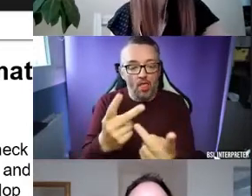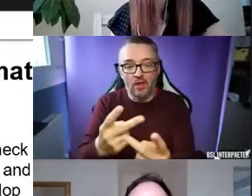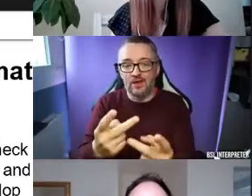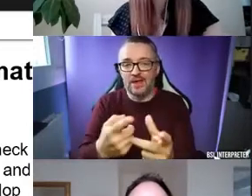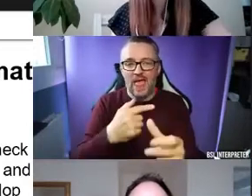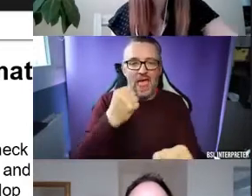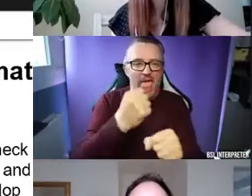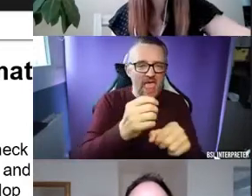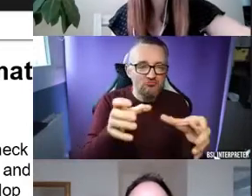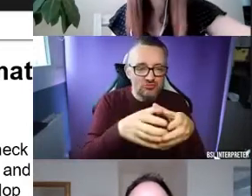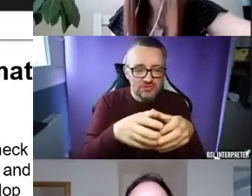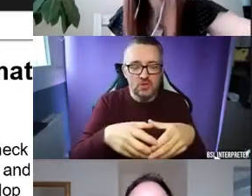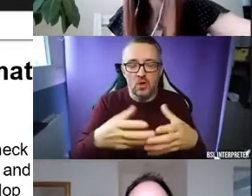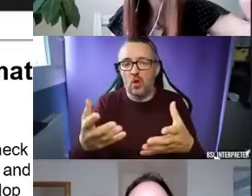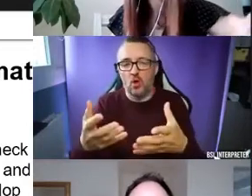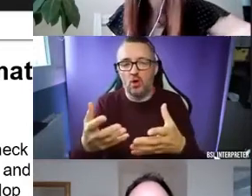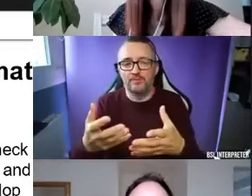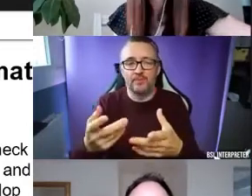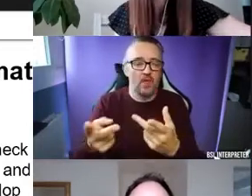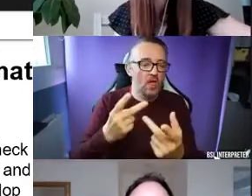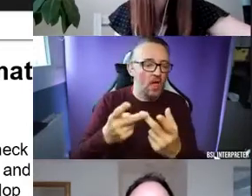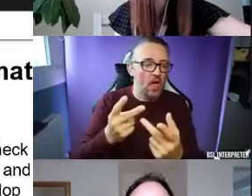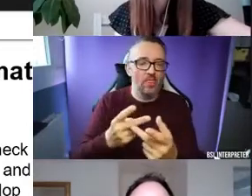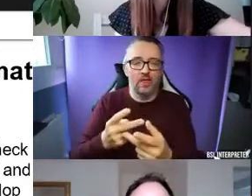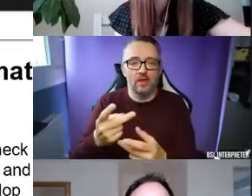said, we're open 24 hours a day.